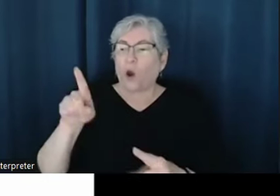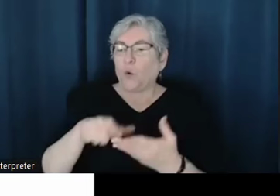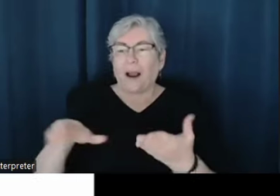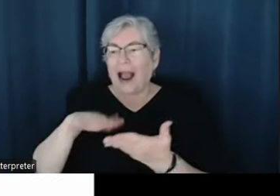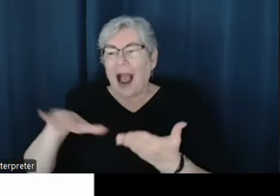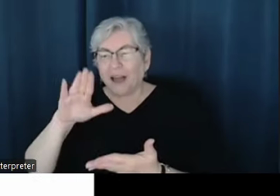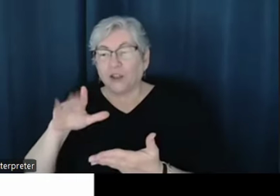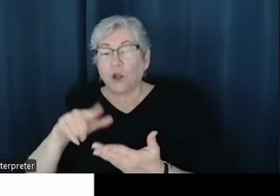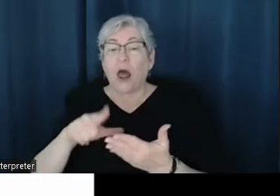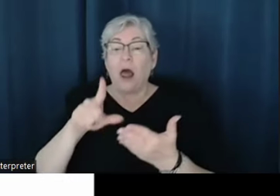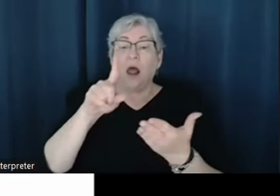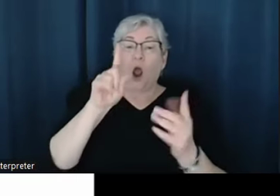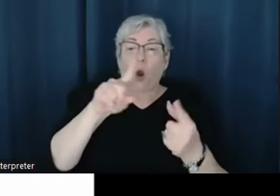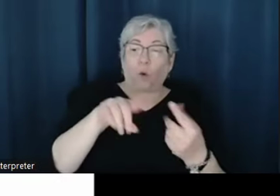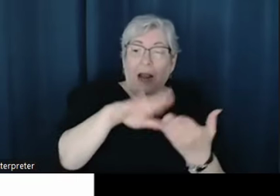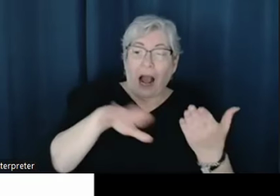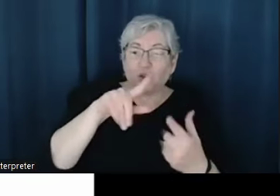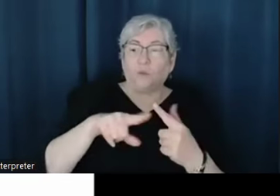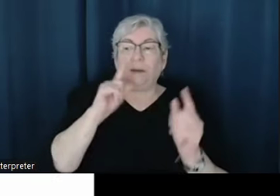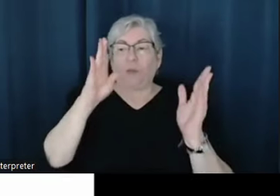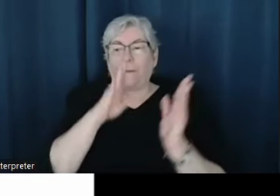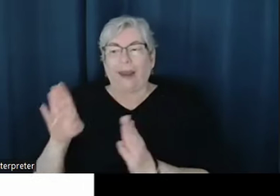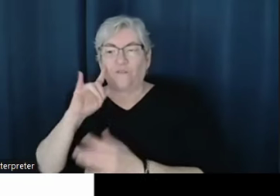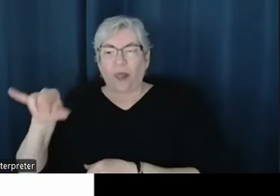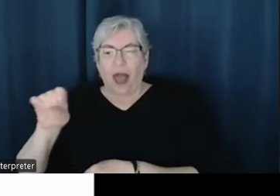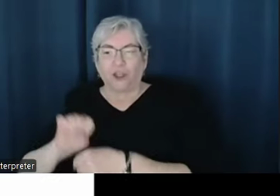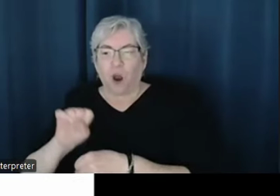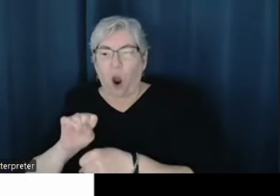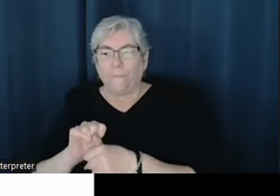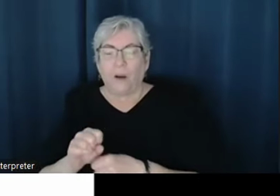college and then be prepared to do this or that job. So what